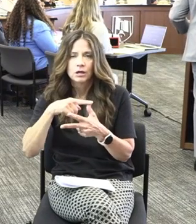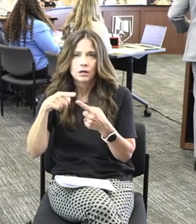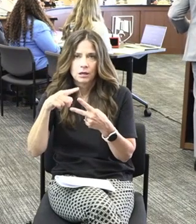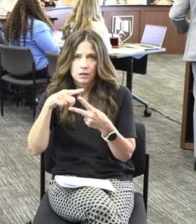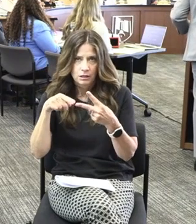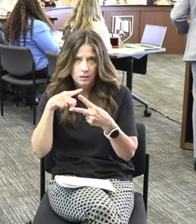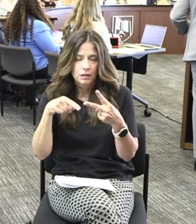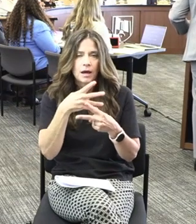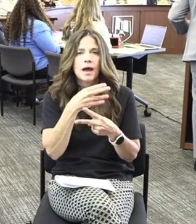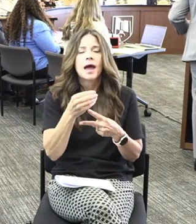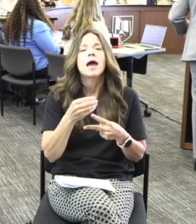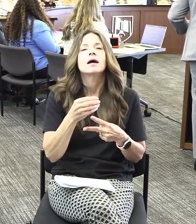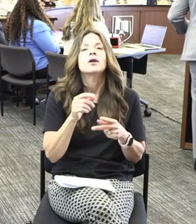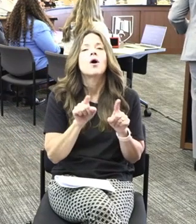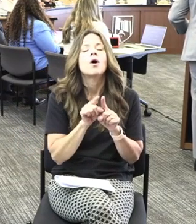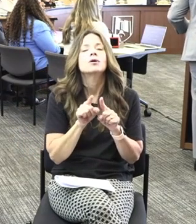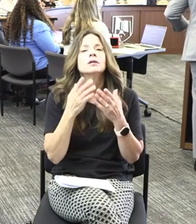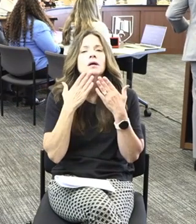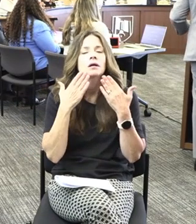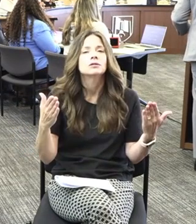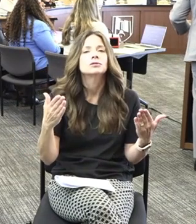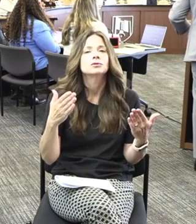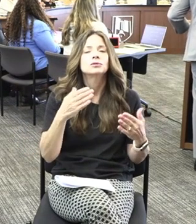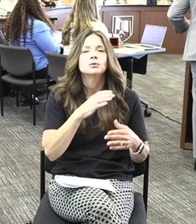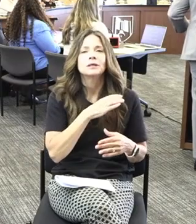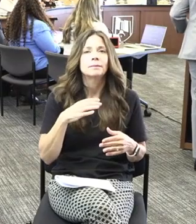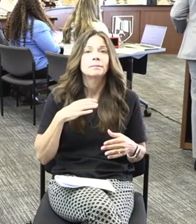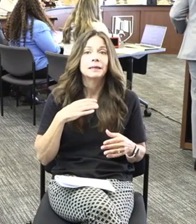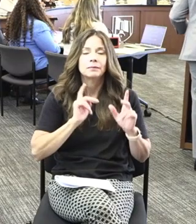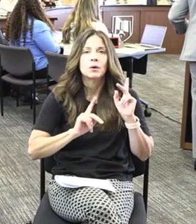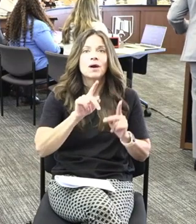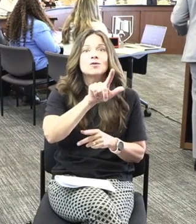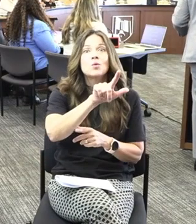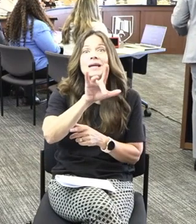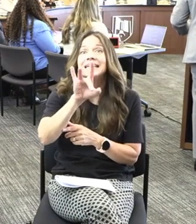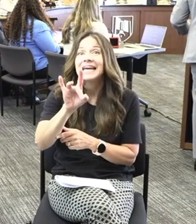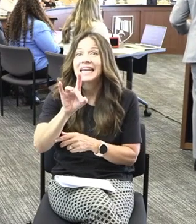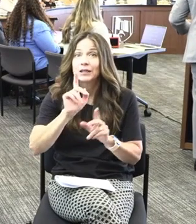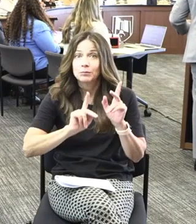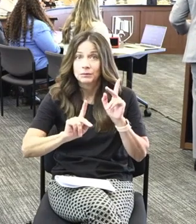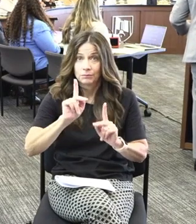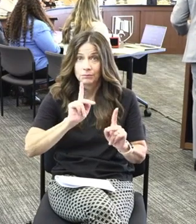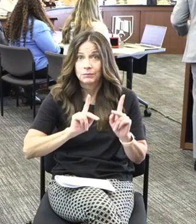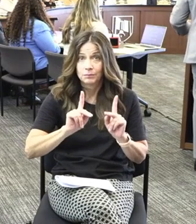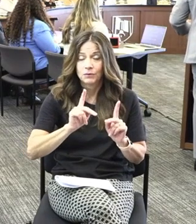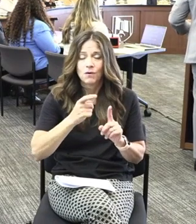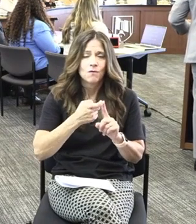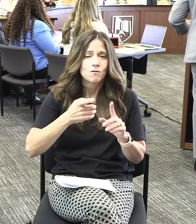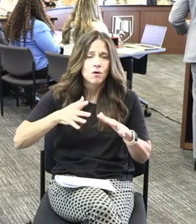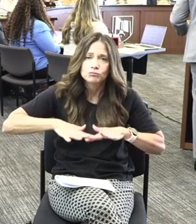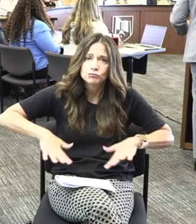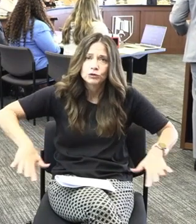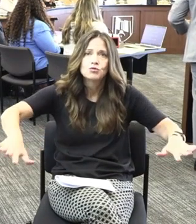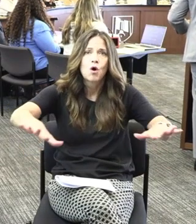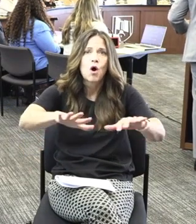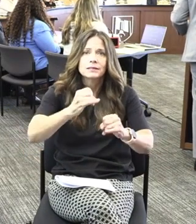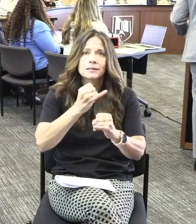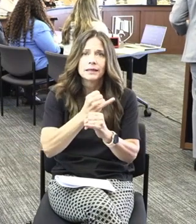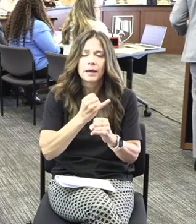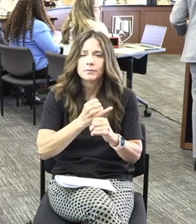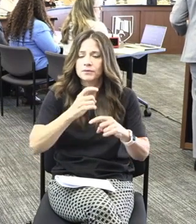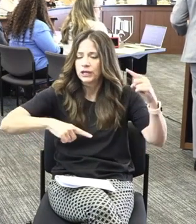my gratitude to the committee members. We have 28 individuals from across the campus, from